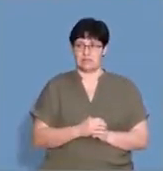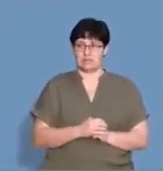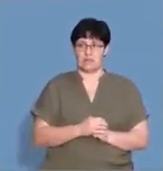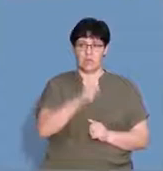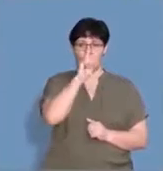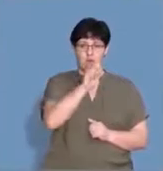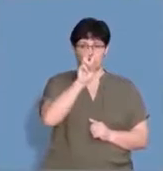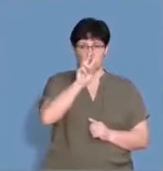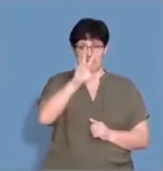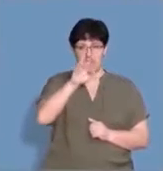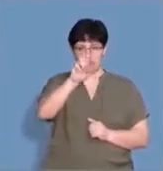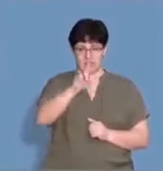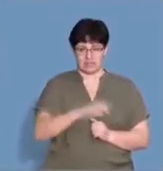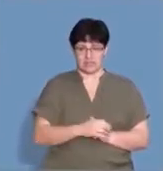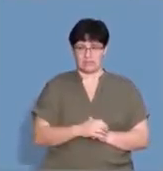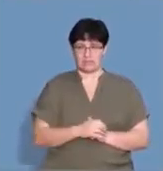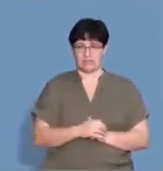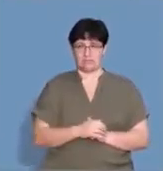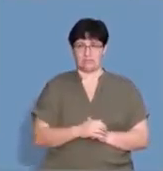is 125 Rand.